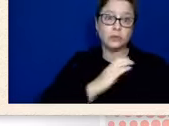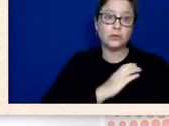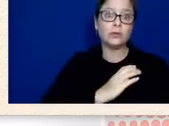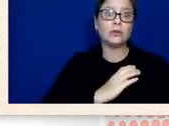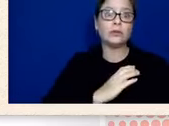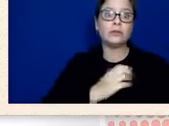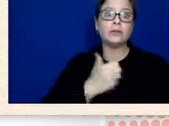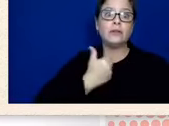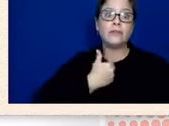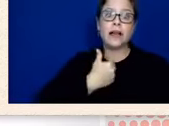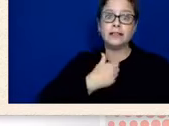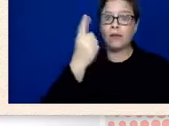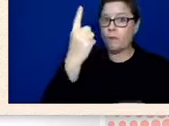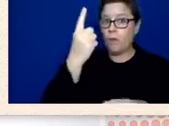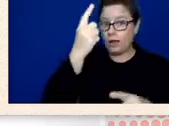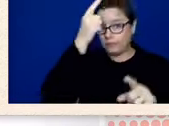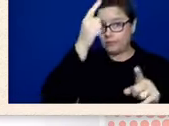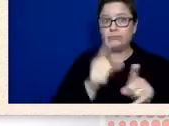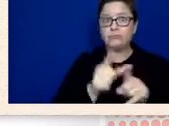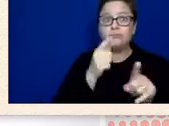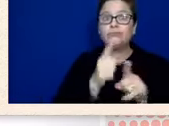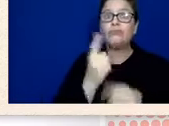have 1 sibling.